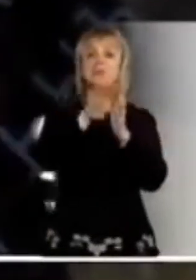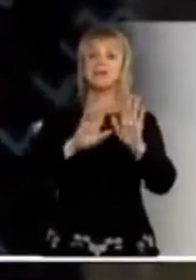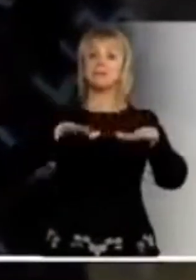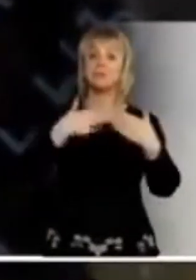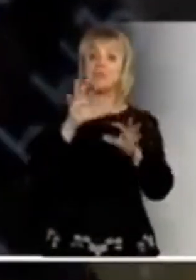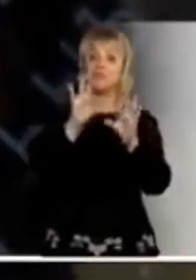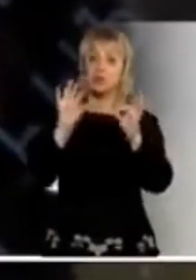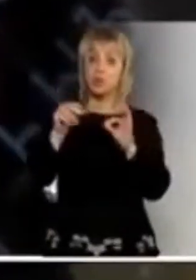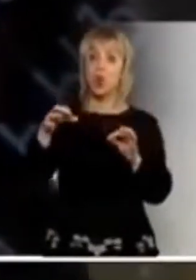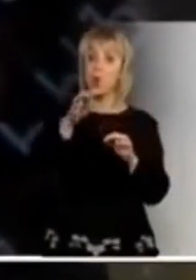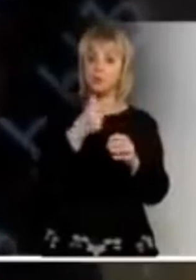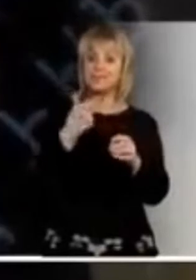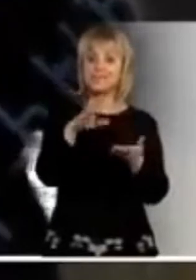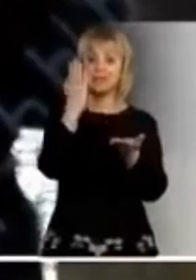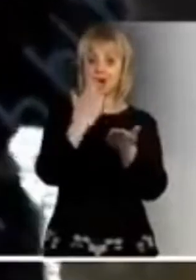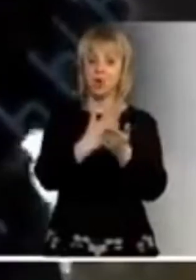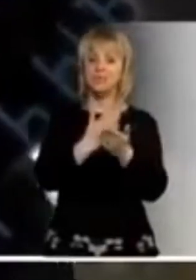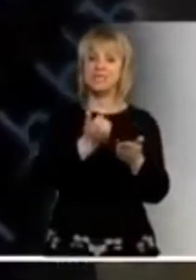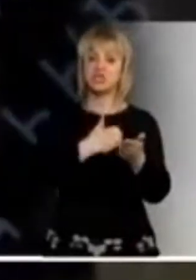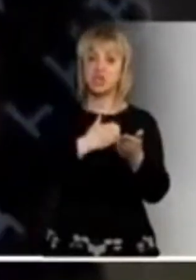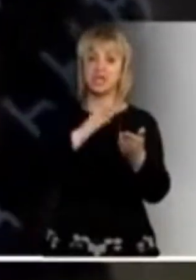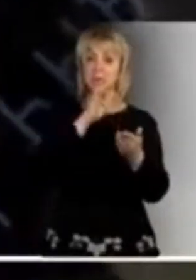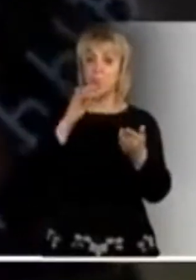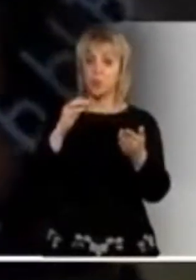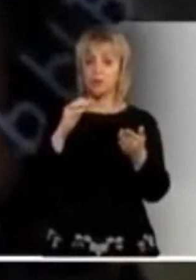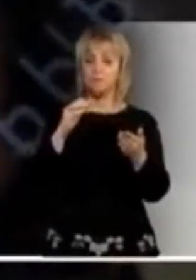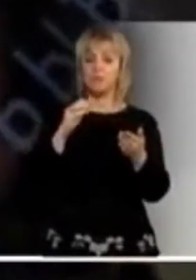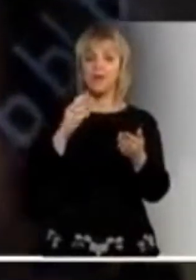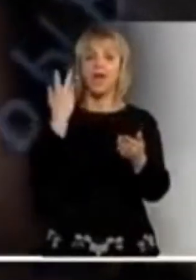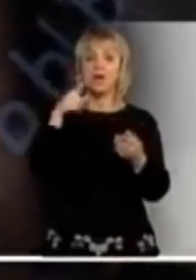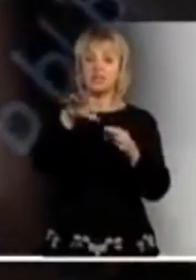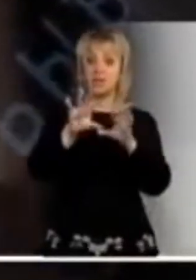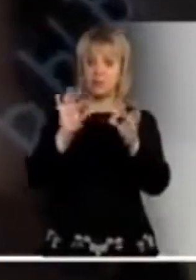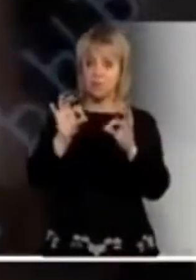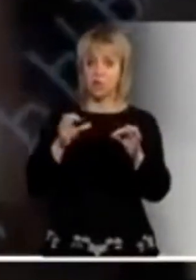mysticism. First, the program offers to choose the region where the desired letter is located.